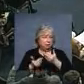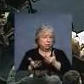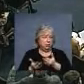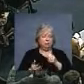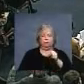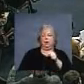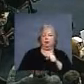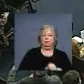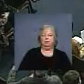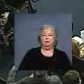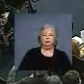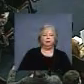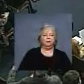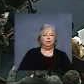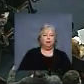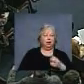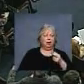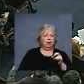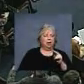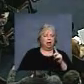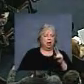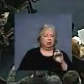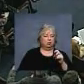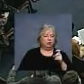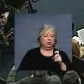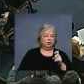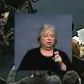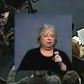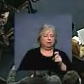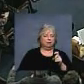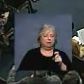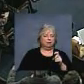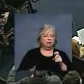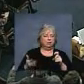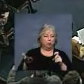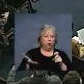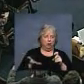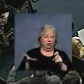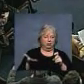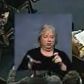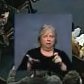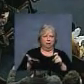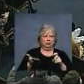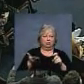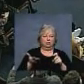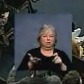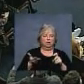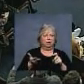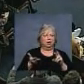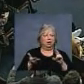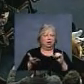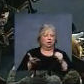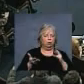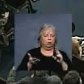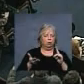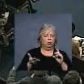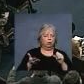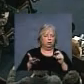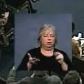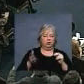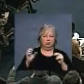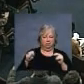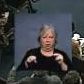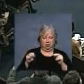Okay. Director Hendricks. Present. Director Richardson.